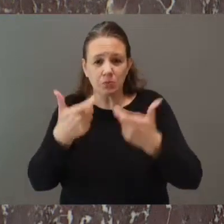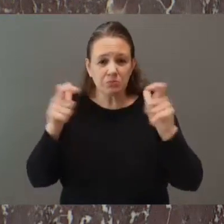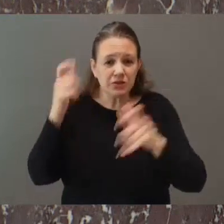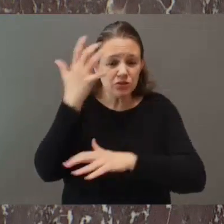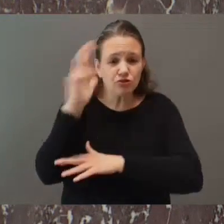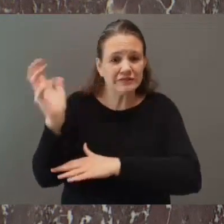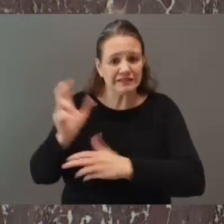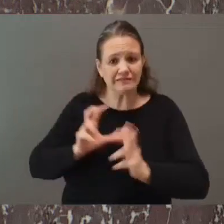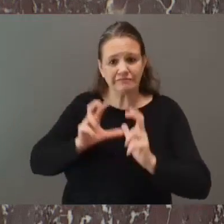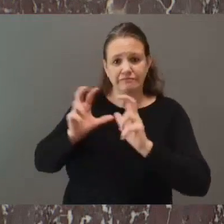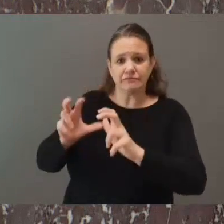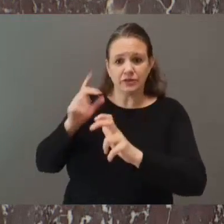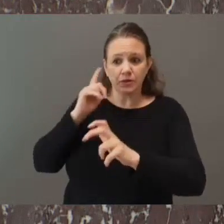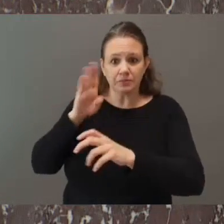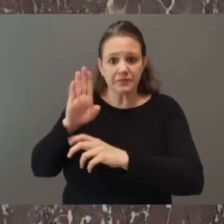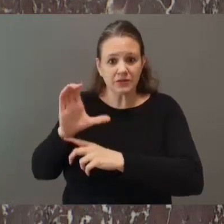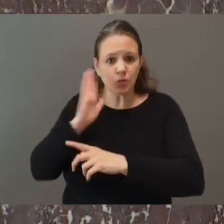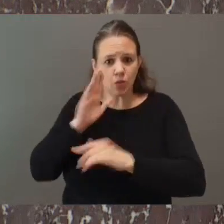was paying attention.